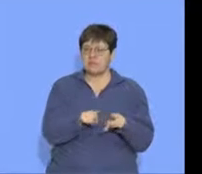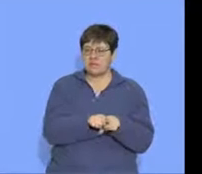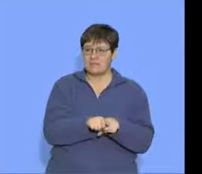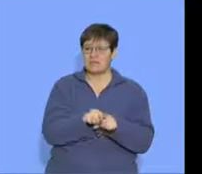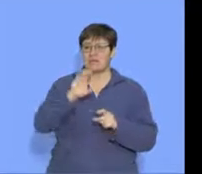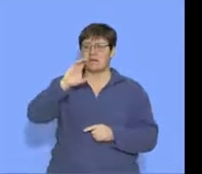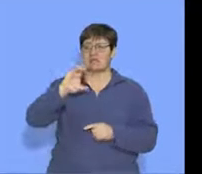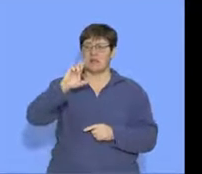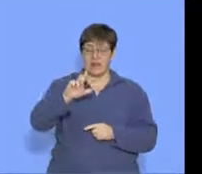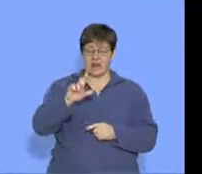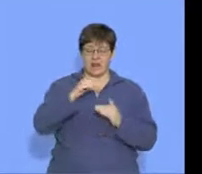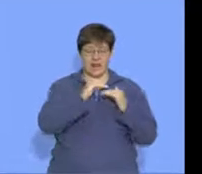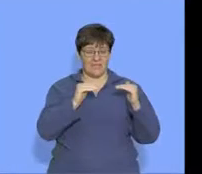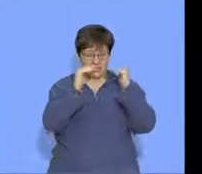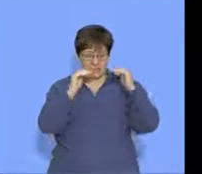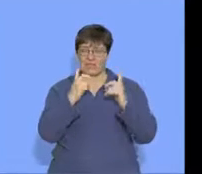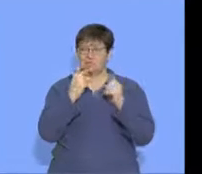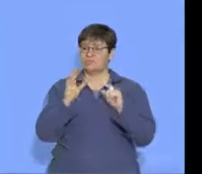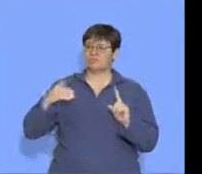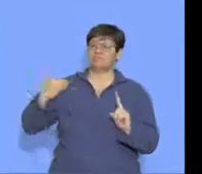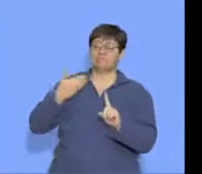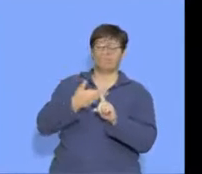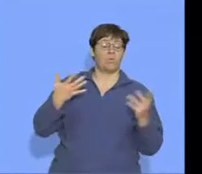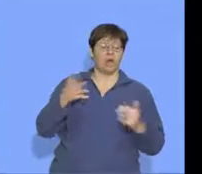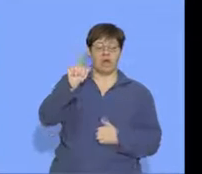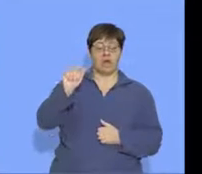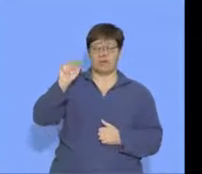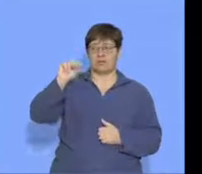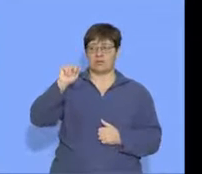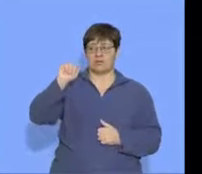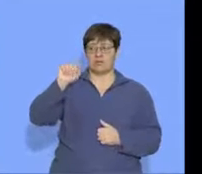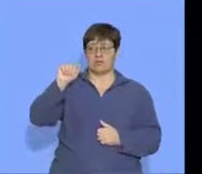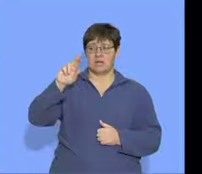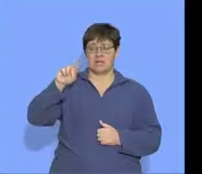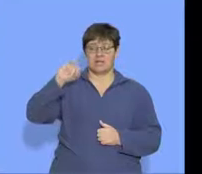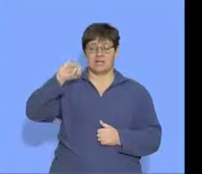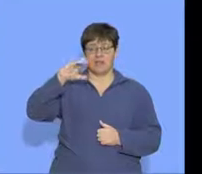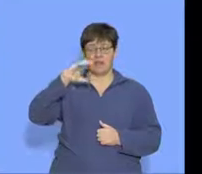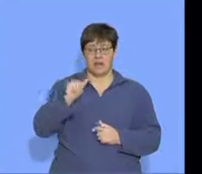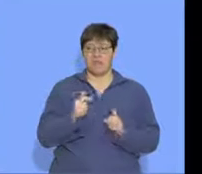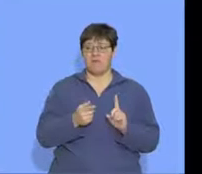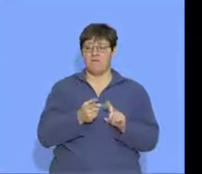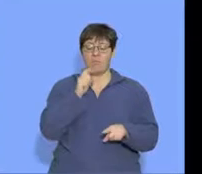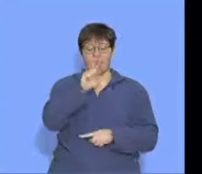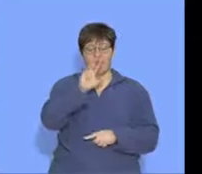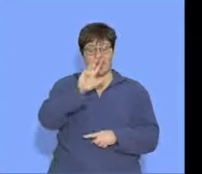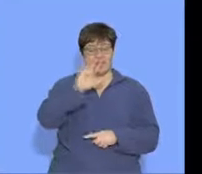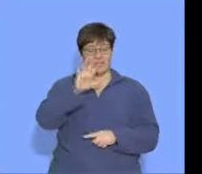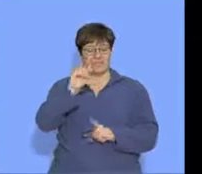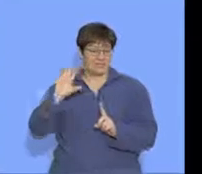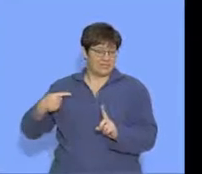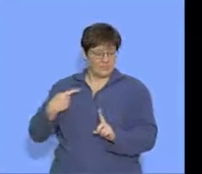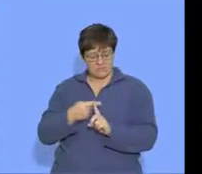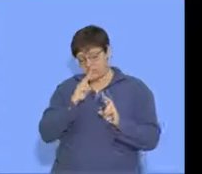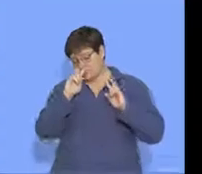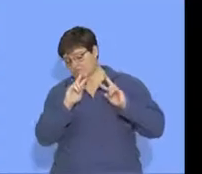since 1950, and the results are shown in the graph on the next slide. So obviously, guys, concerns